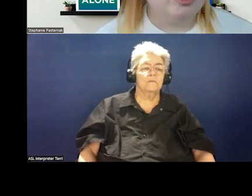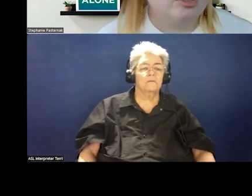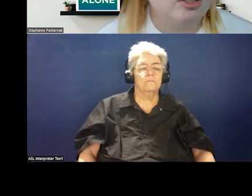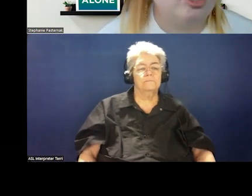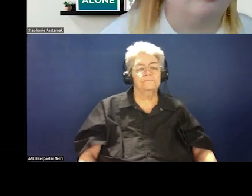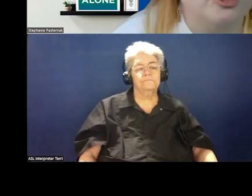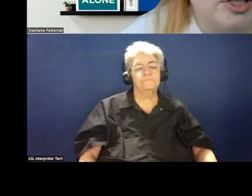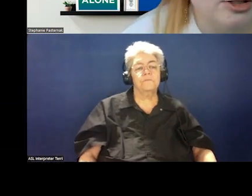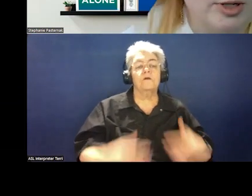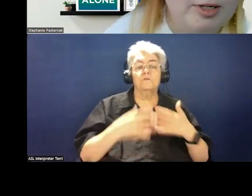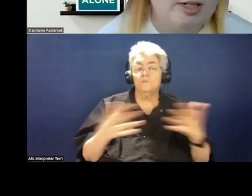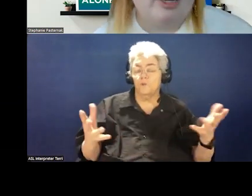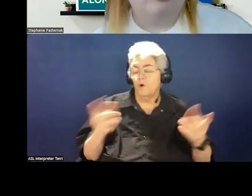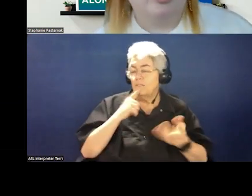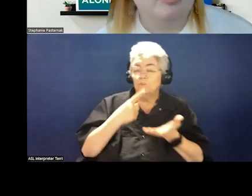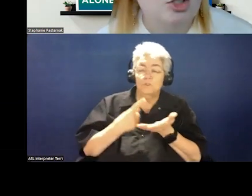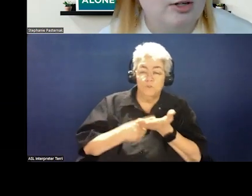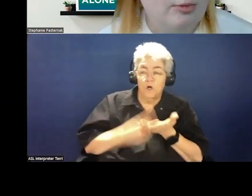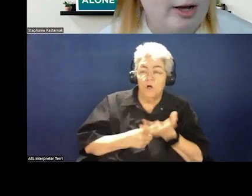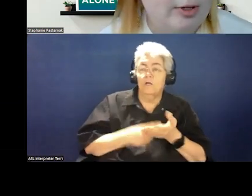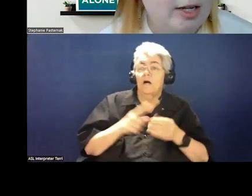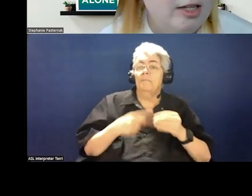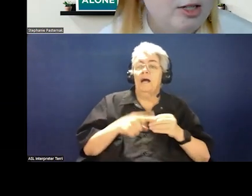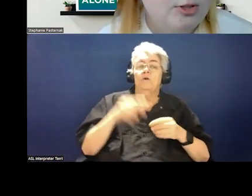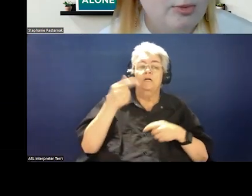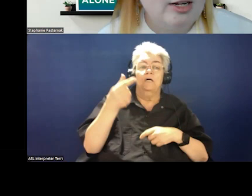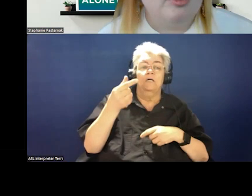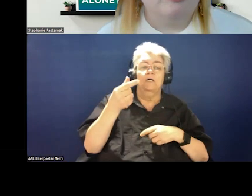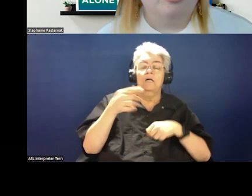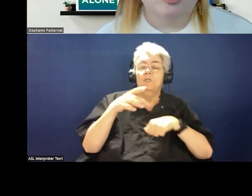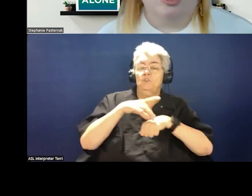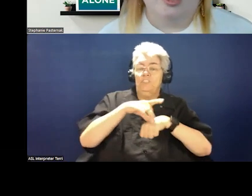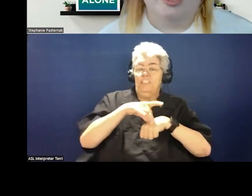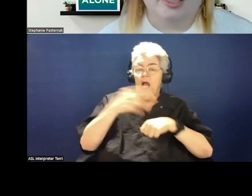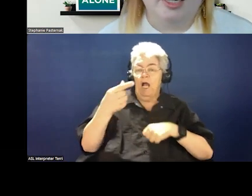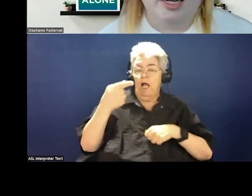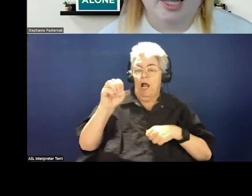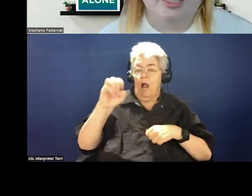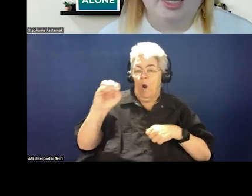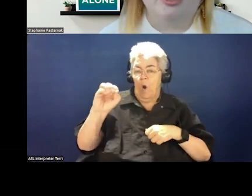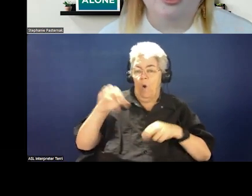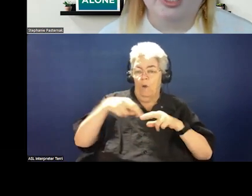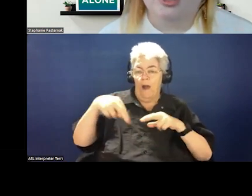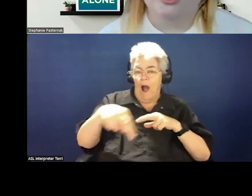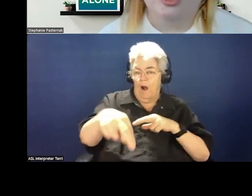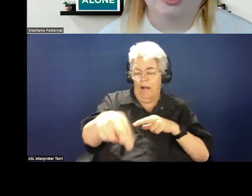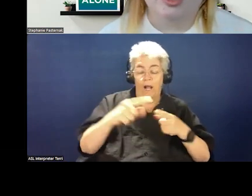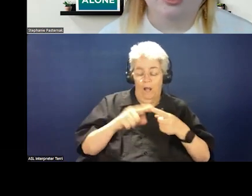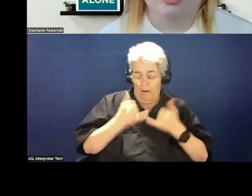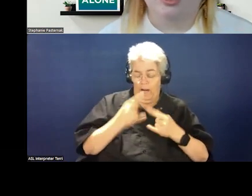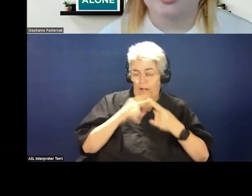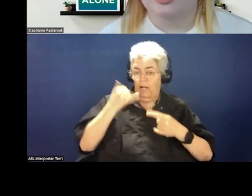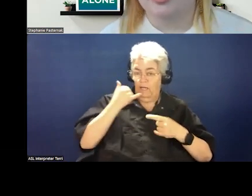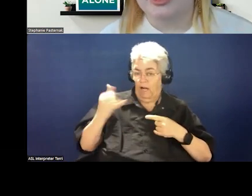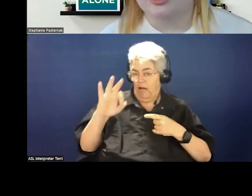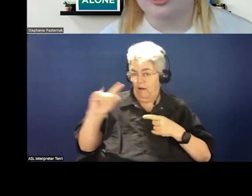Okay, so let's talk for just a quick minute about geo-routing. So right now, when folks contact 988, they are directed to their nearest